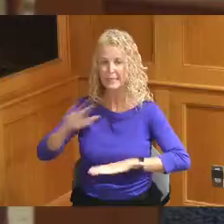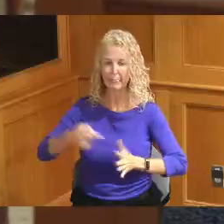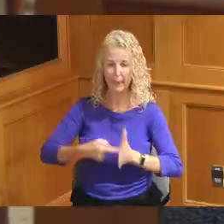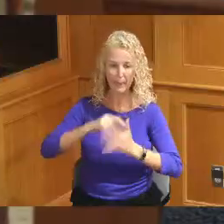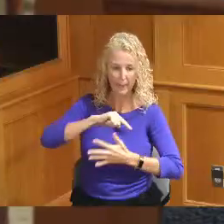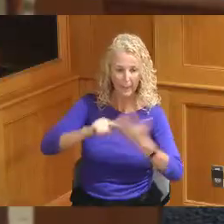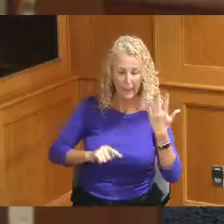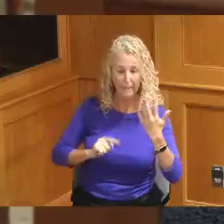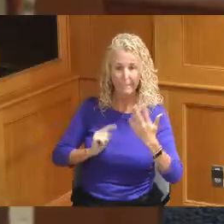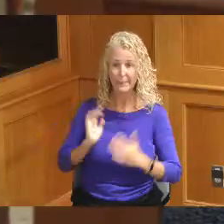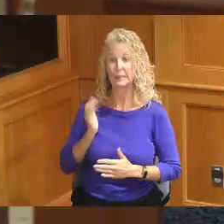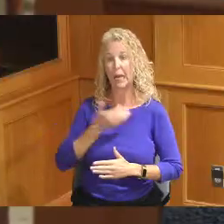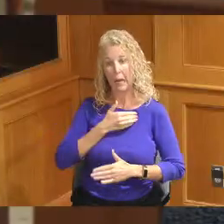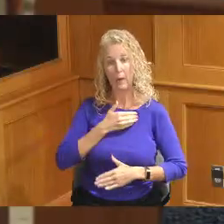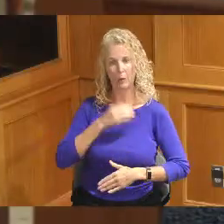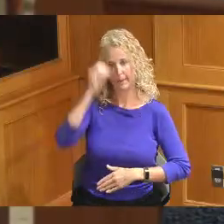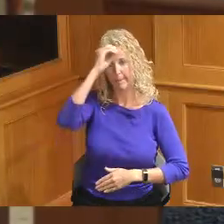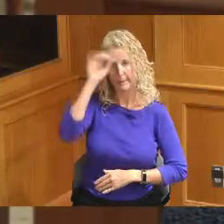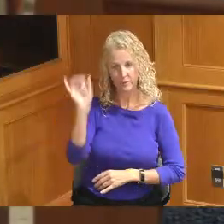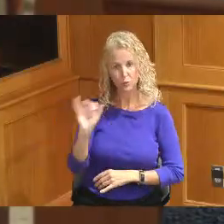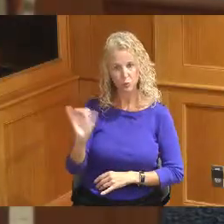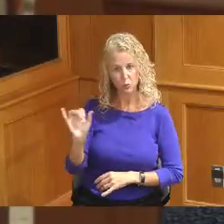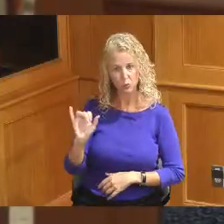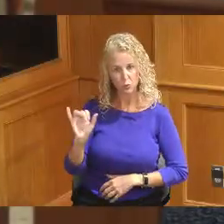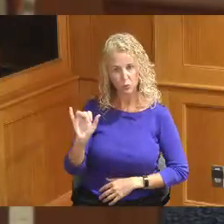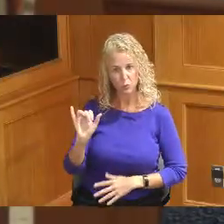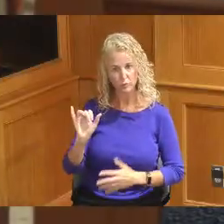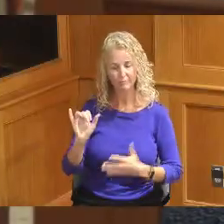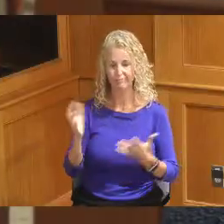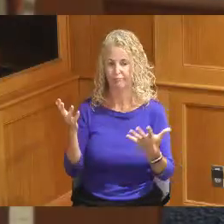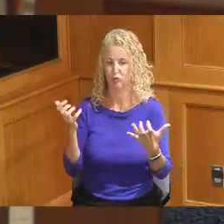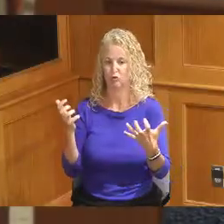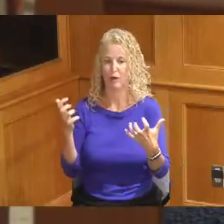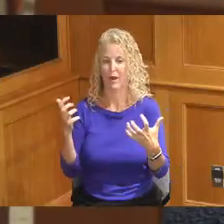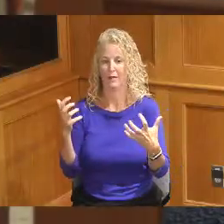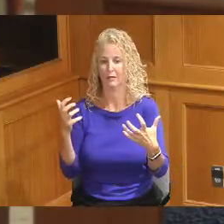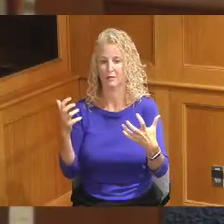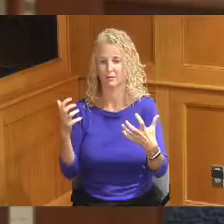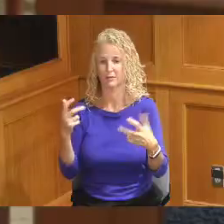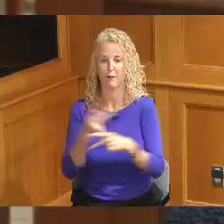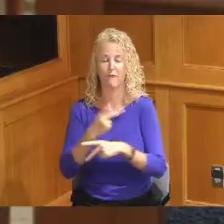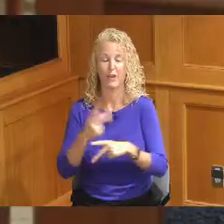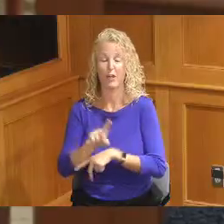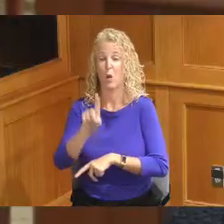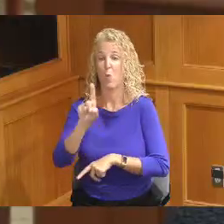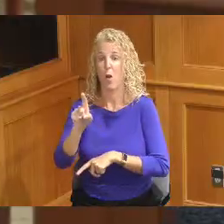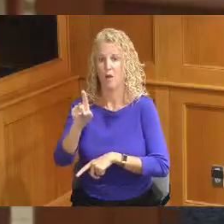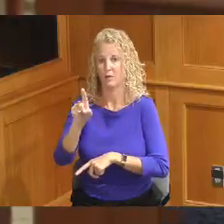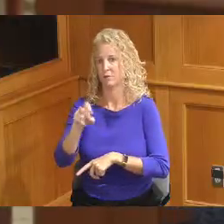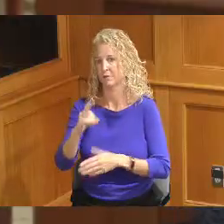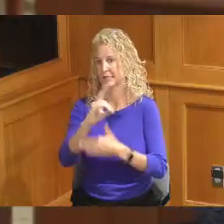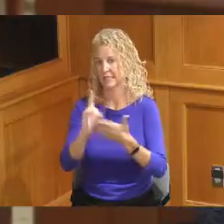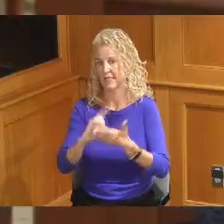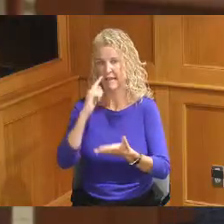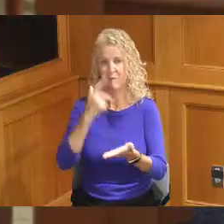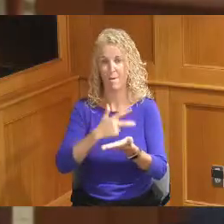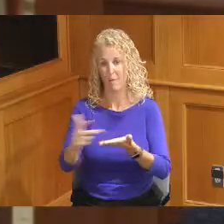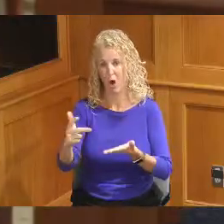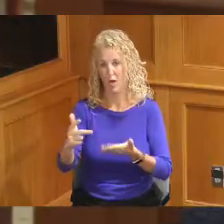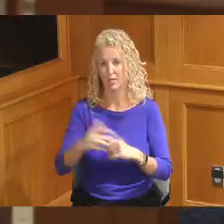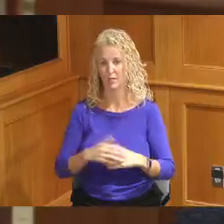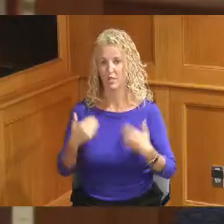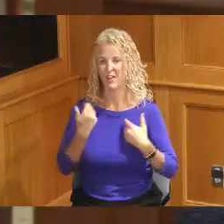obviously our input, and trying to put all that together into this conceptual design and coming up